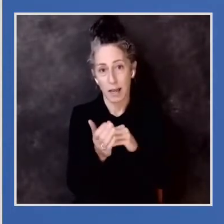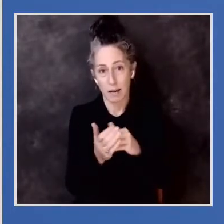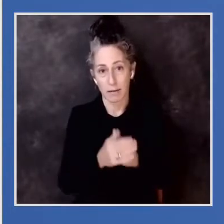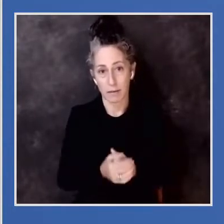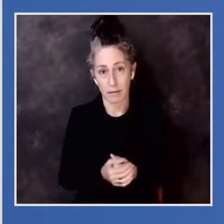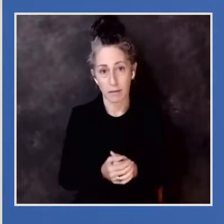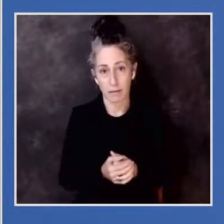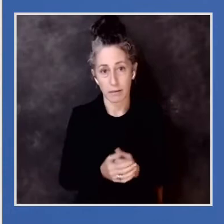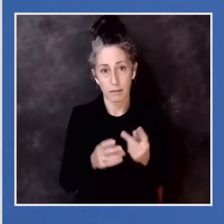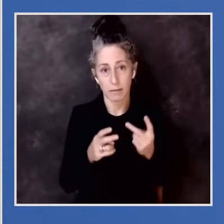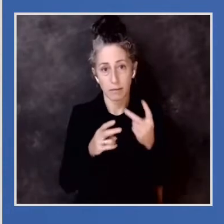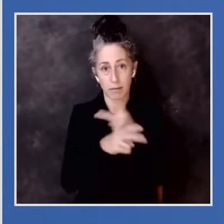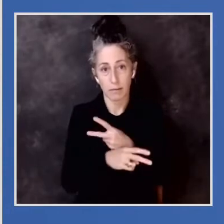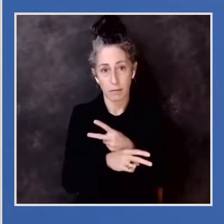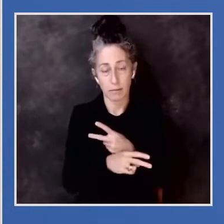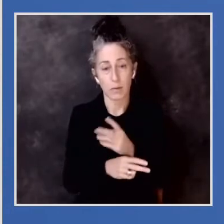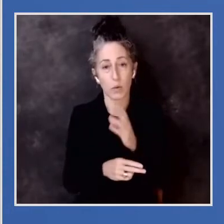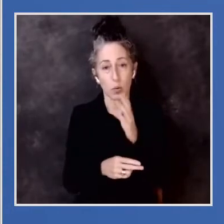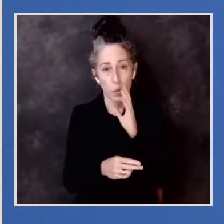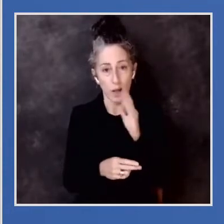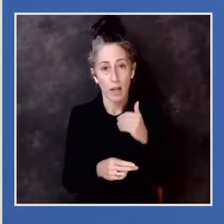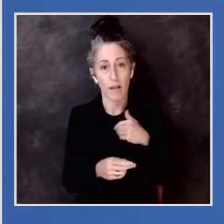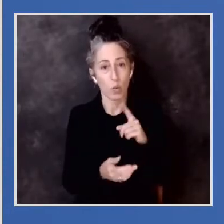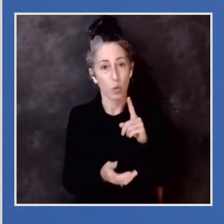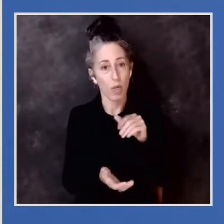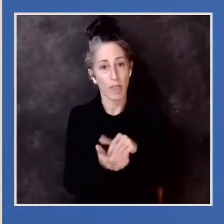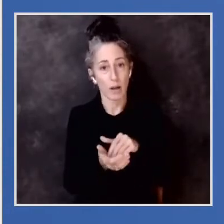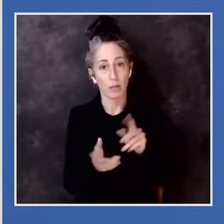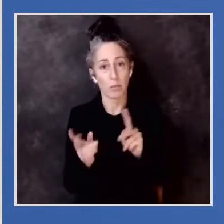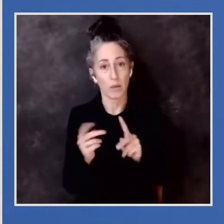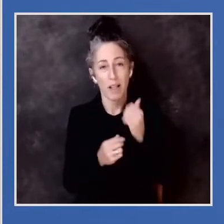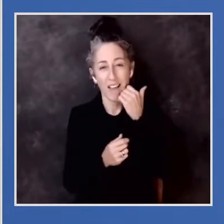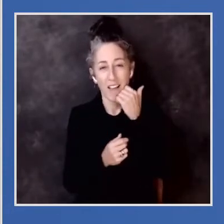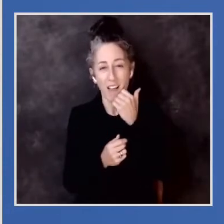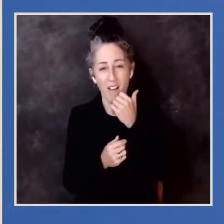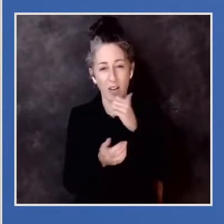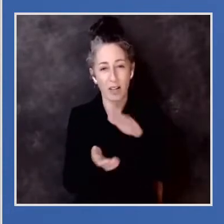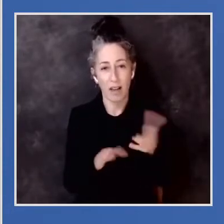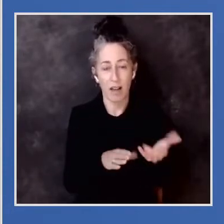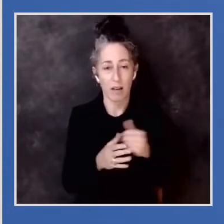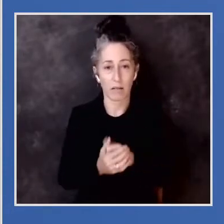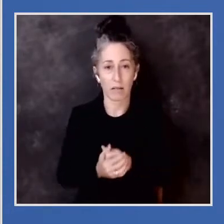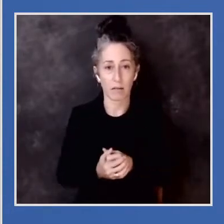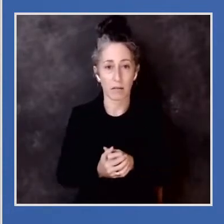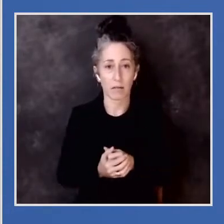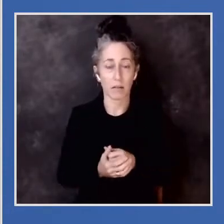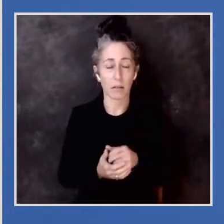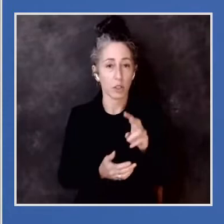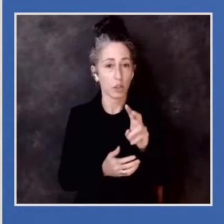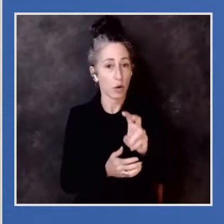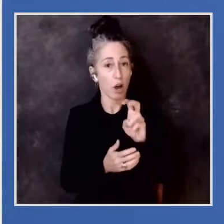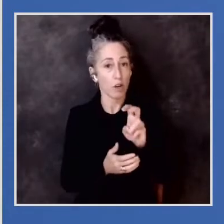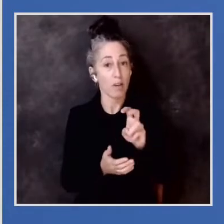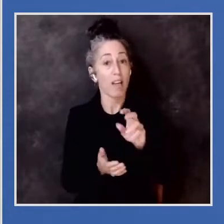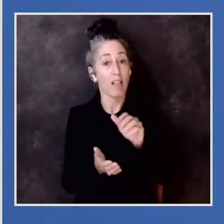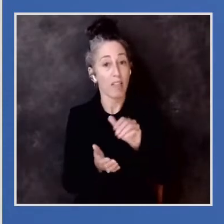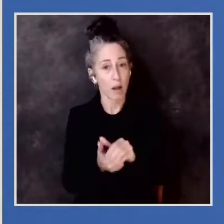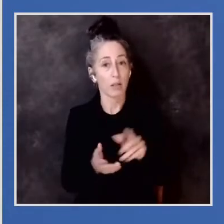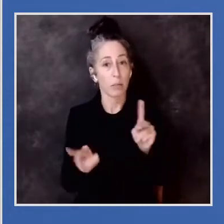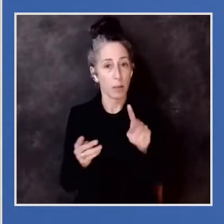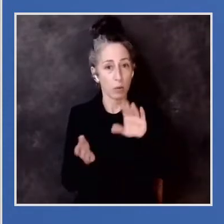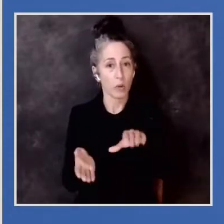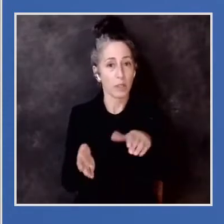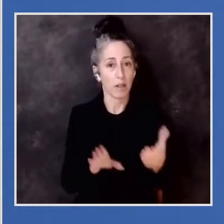Nearly 1,000 people a day are dying. Another 200,000 deaths are expected over the next